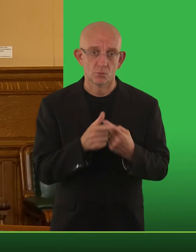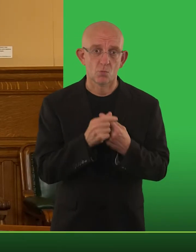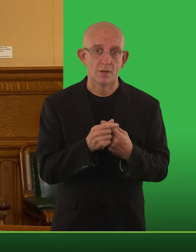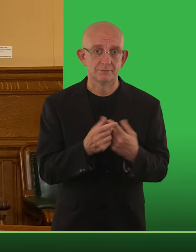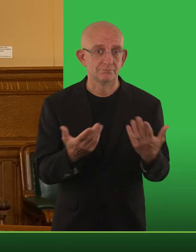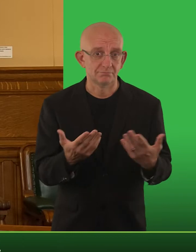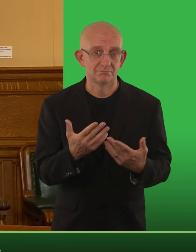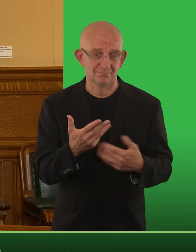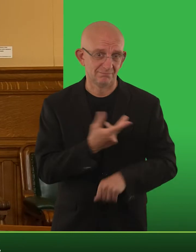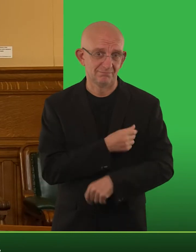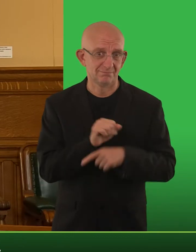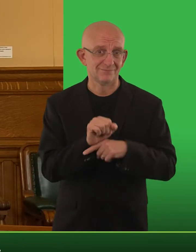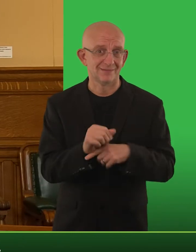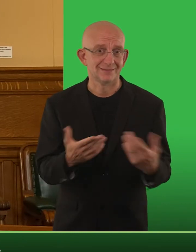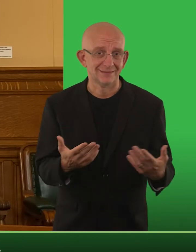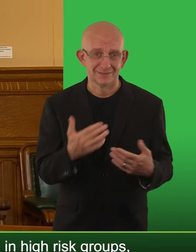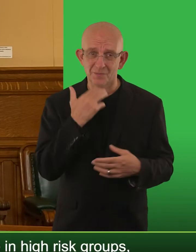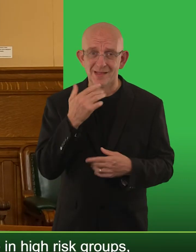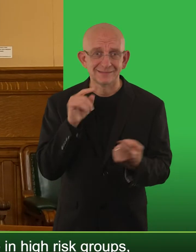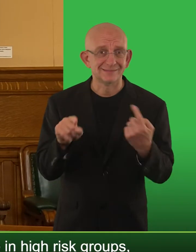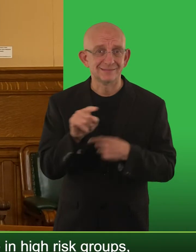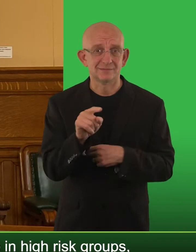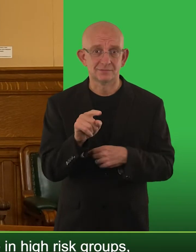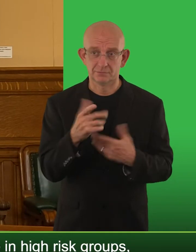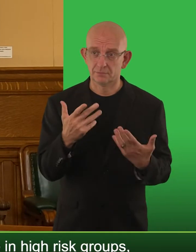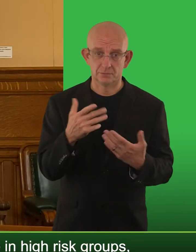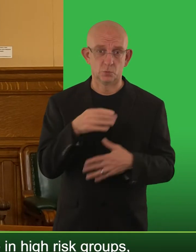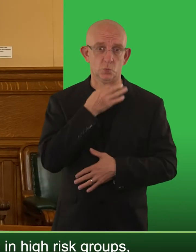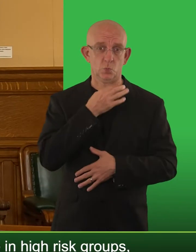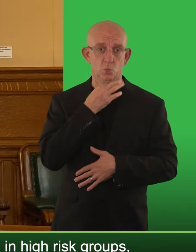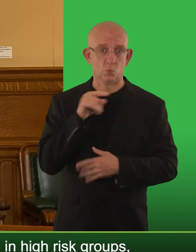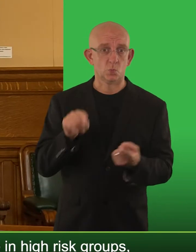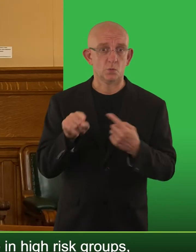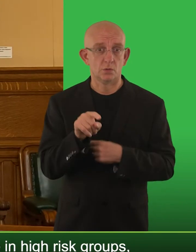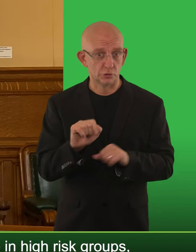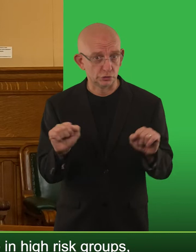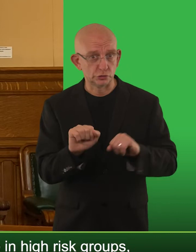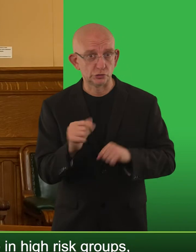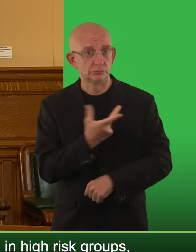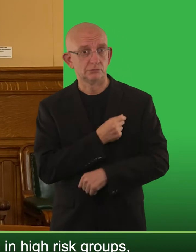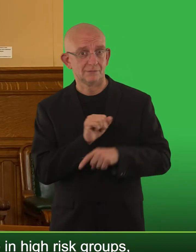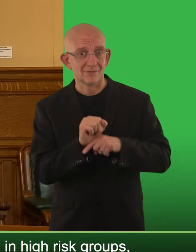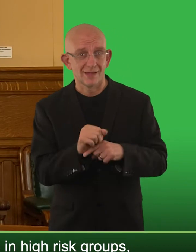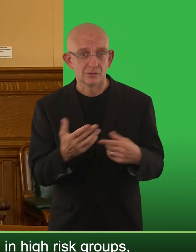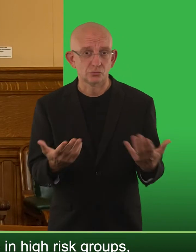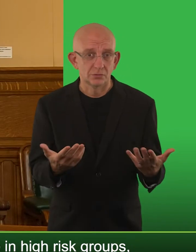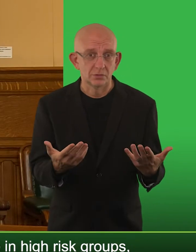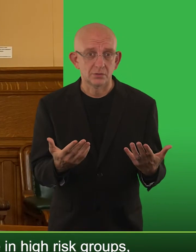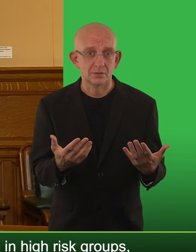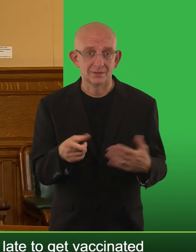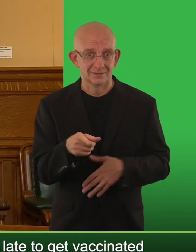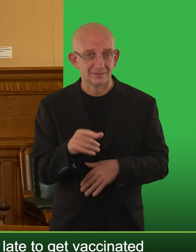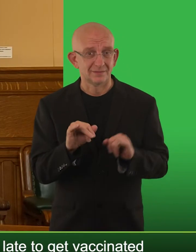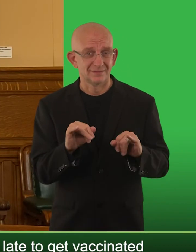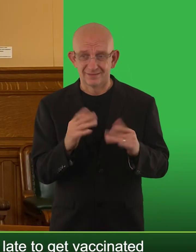messages, one, get vaccinated. There are plenty of people, even people in high risk groups, who haven't had any vaccination